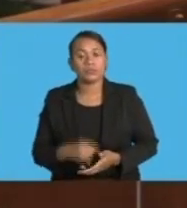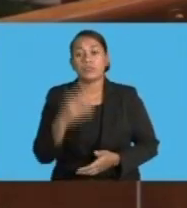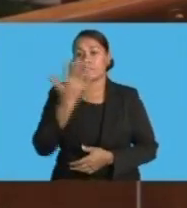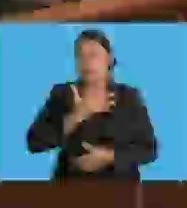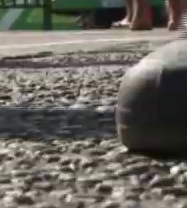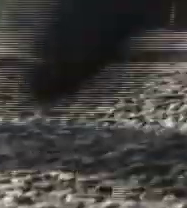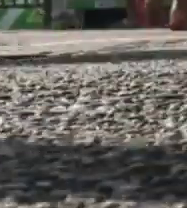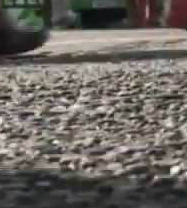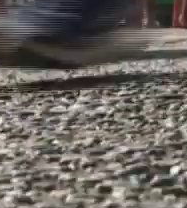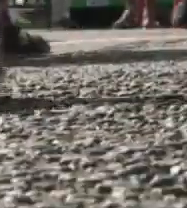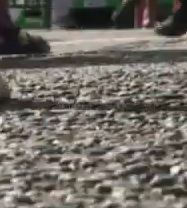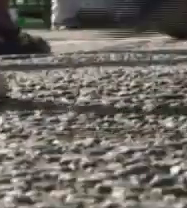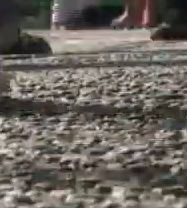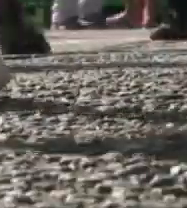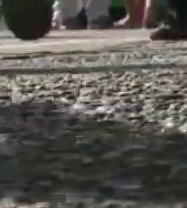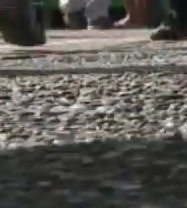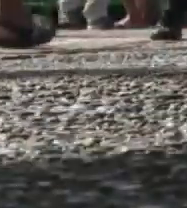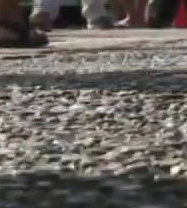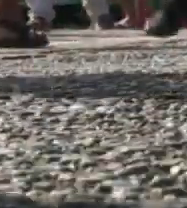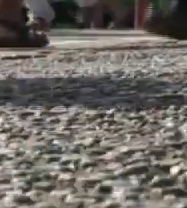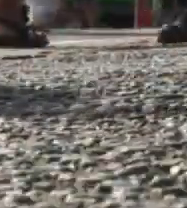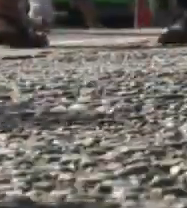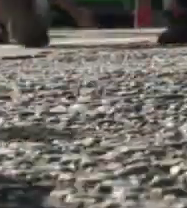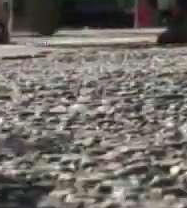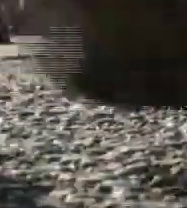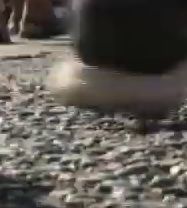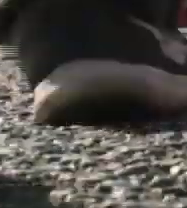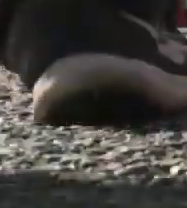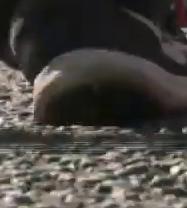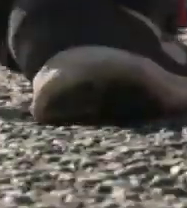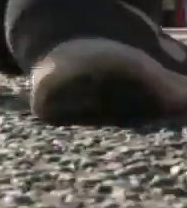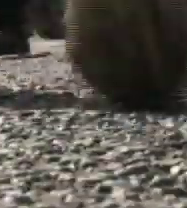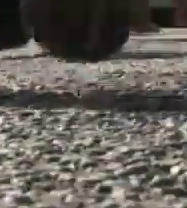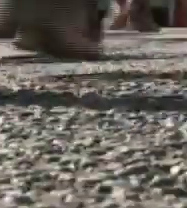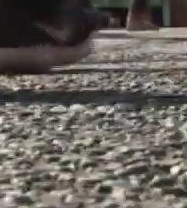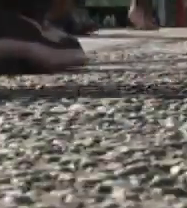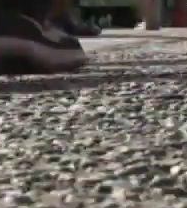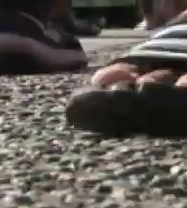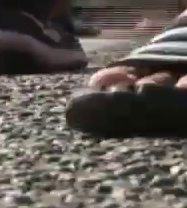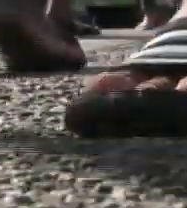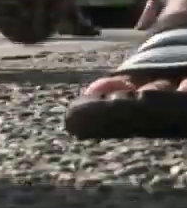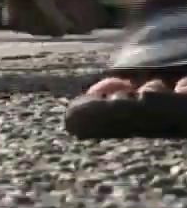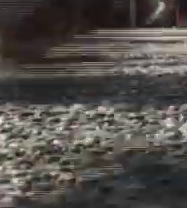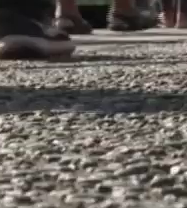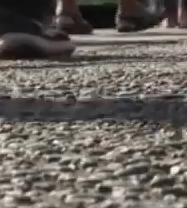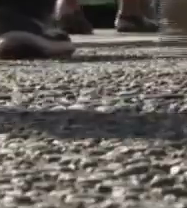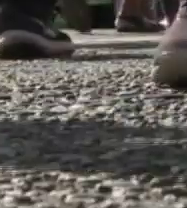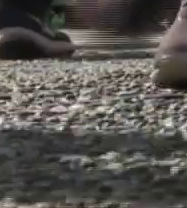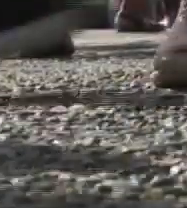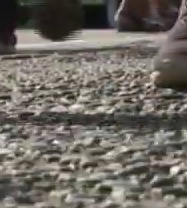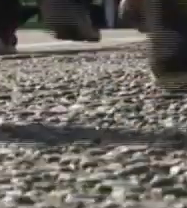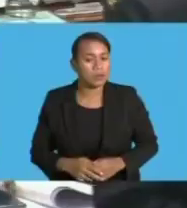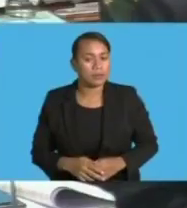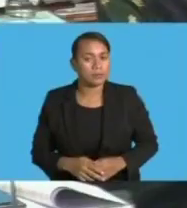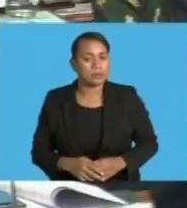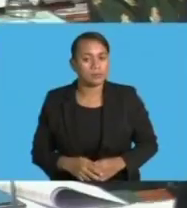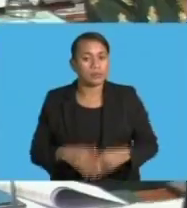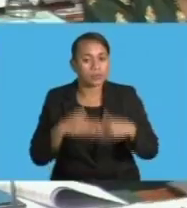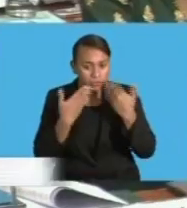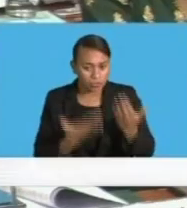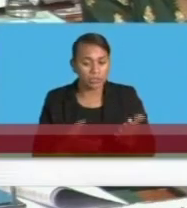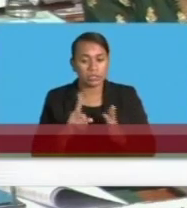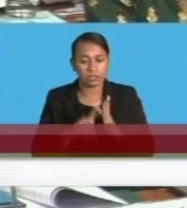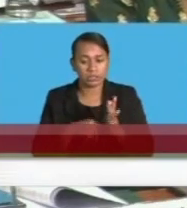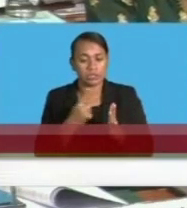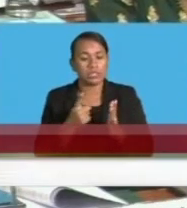of the poorest. The Attorney General highlighting that in comparison to the rest of the world, Fiji's Indigenous have always been better off. The Itauke